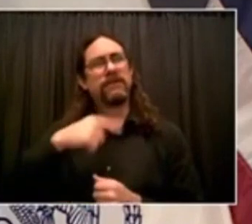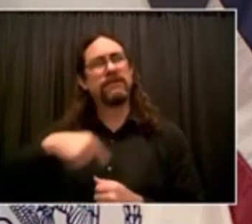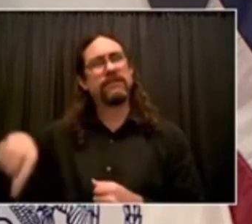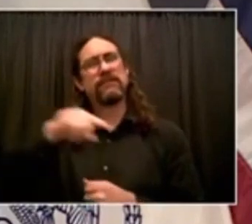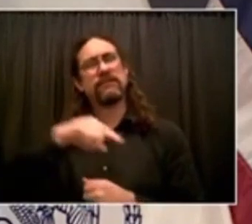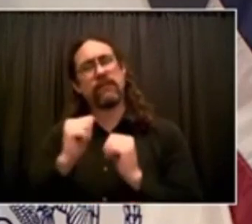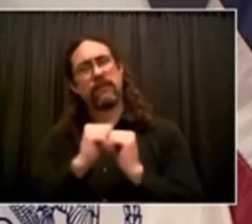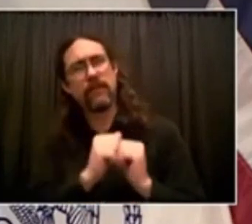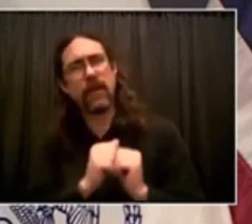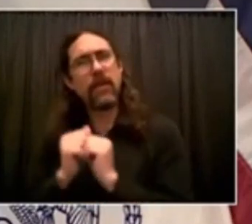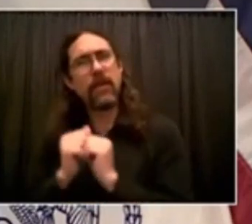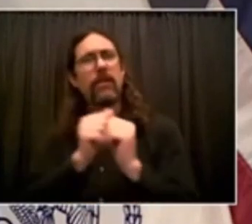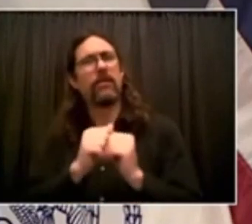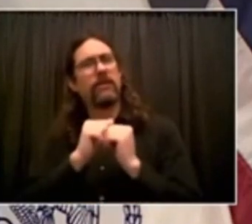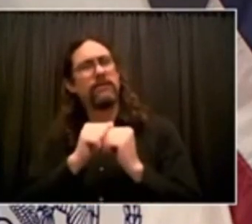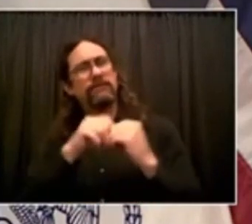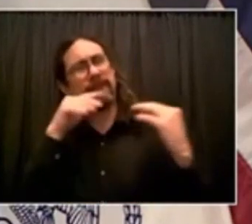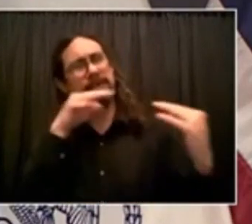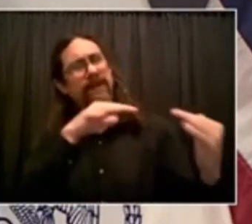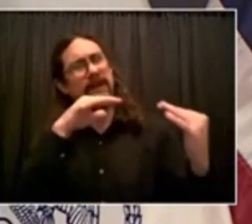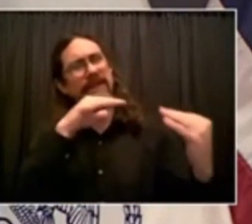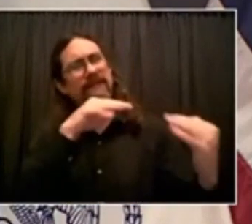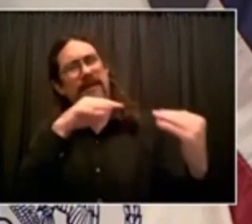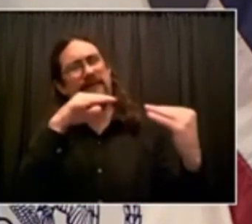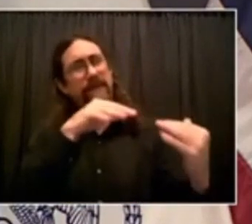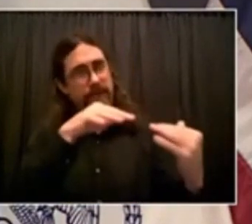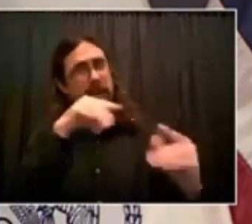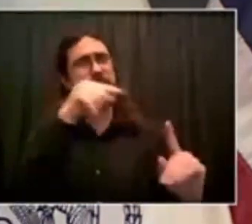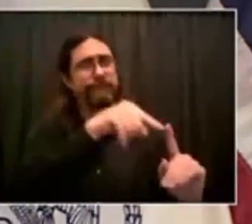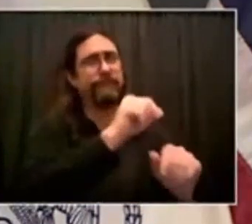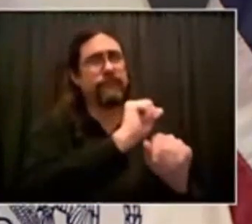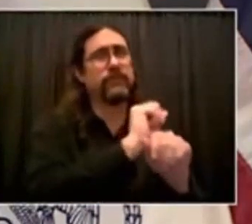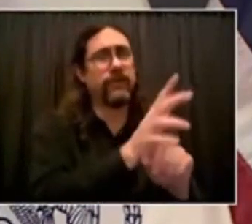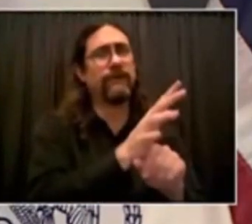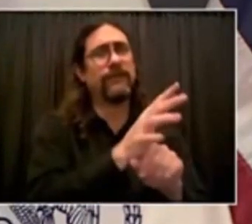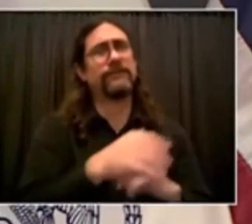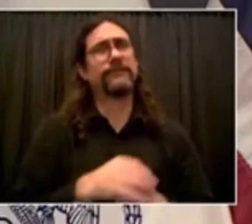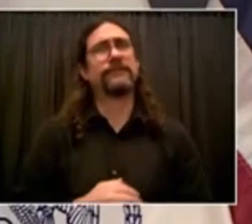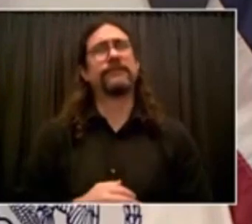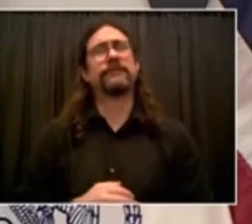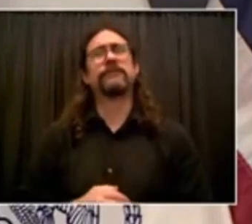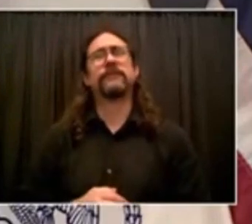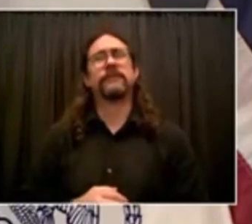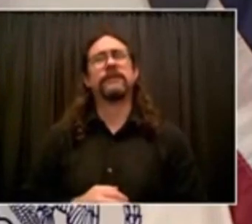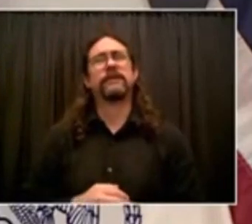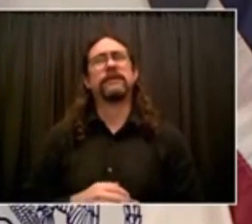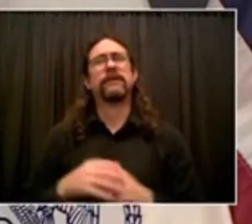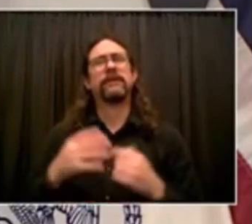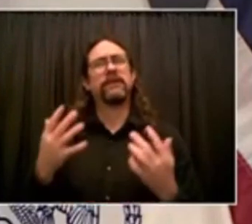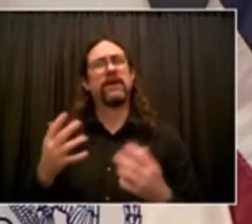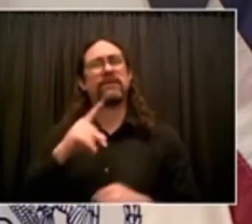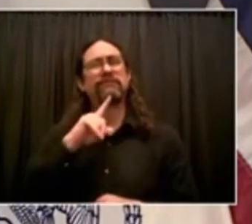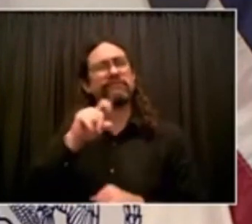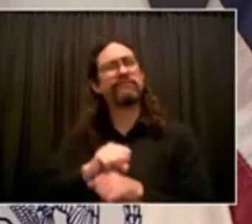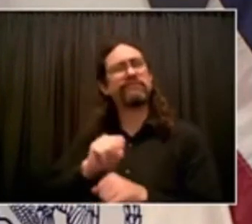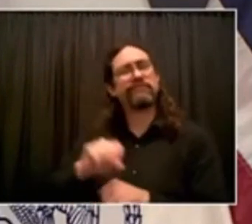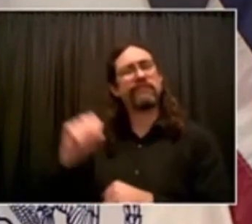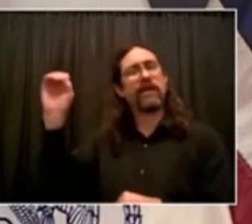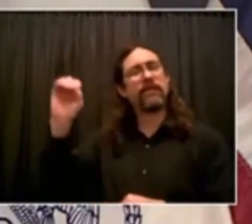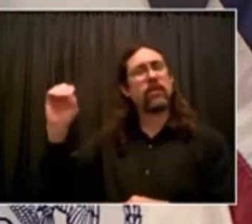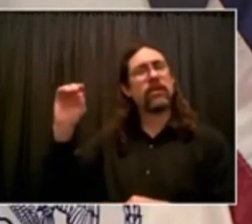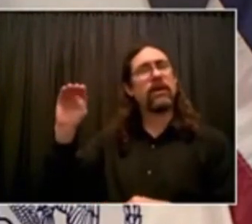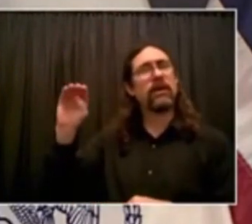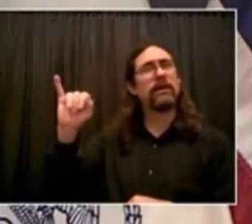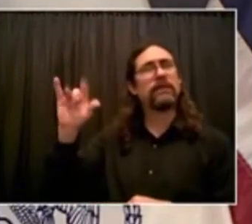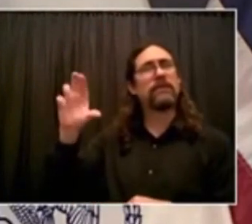here. No debate about it anymore. It doesn't matter if we're only getting a few cases in different states. We know it's here. We know it's